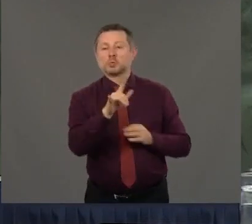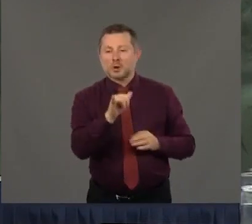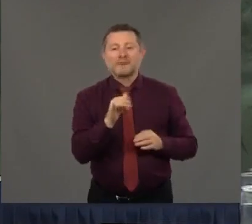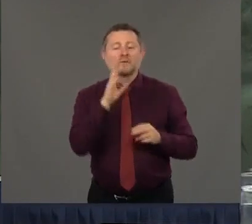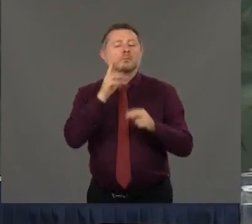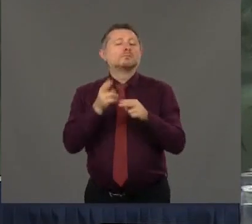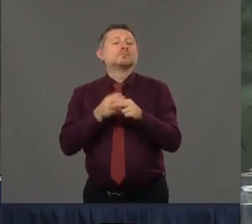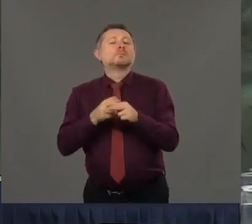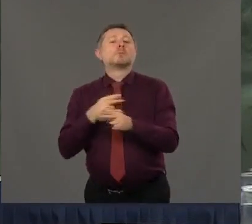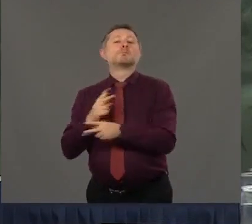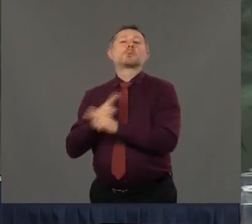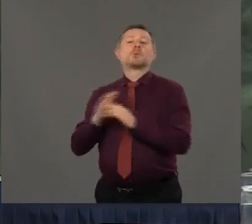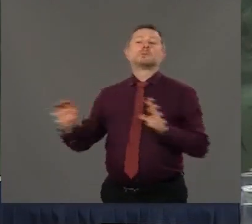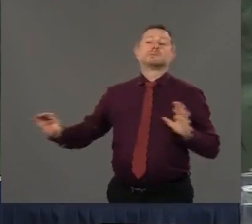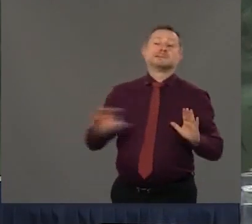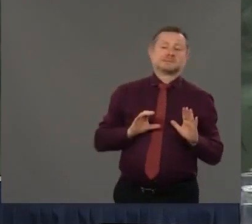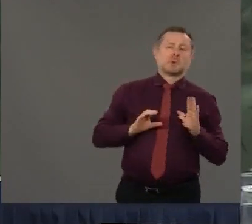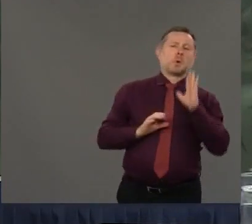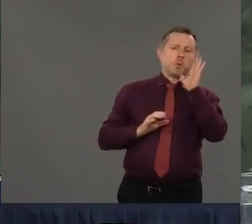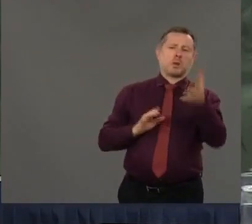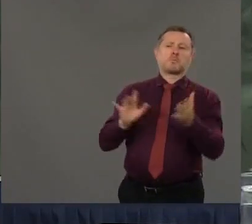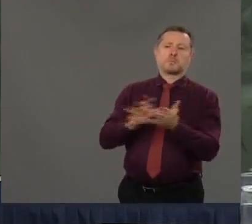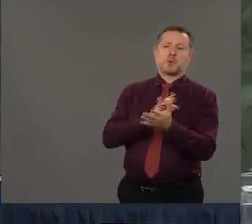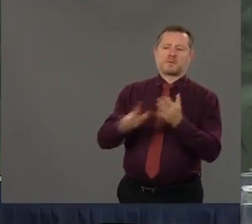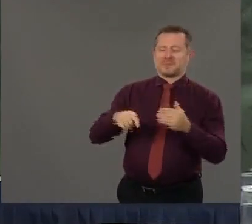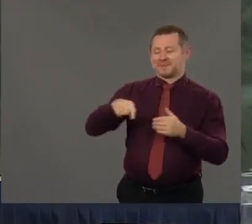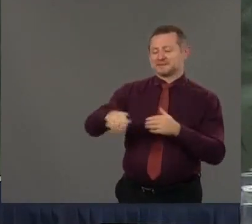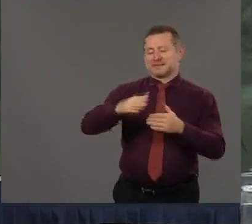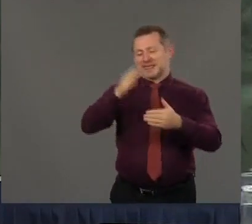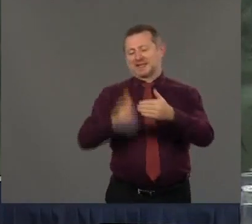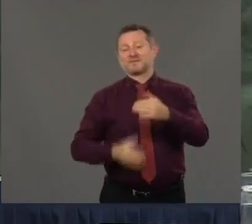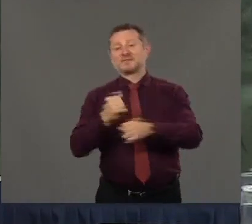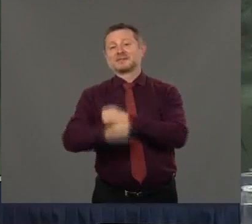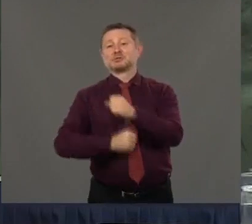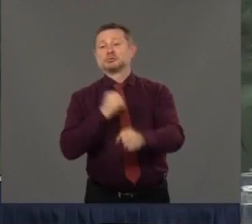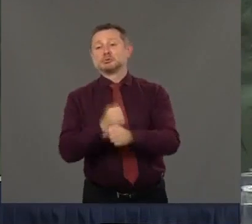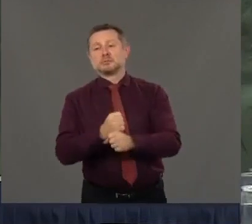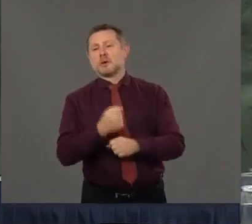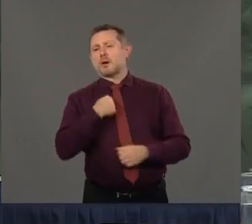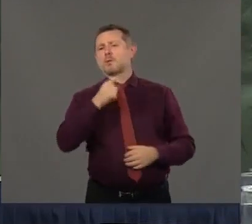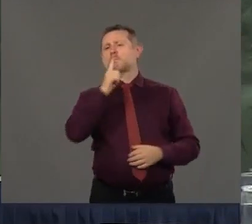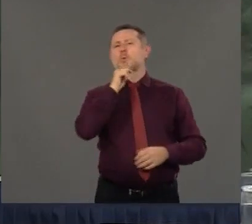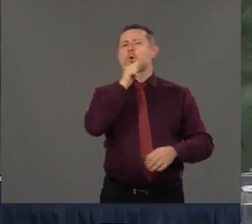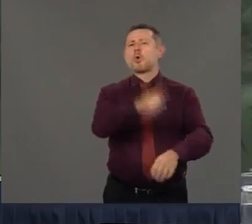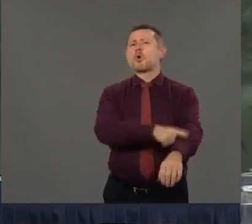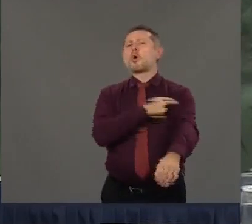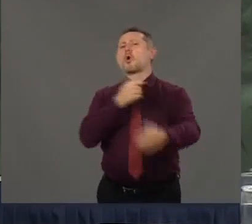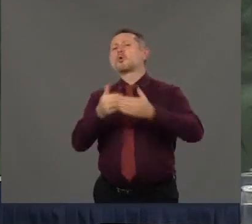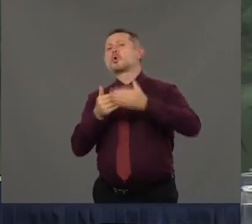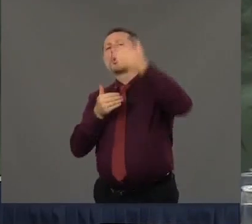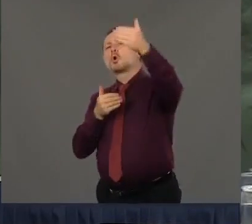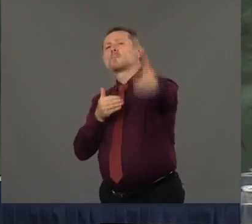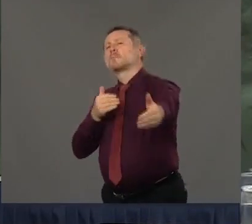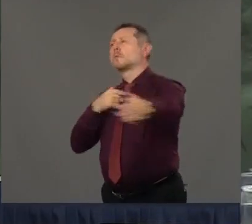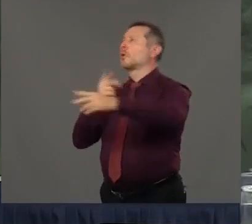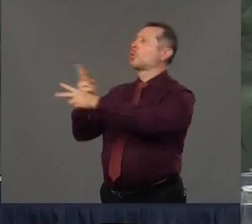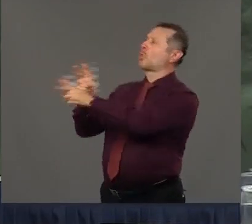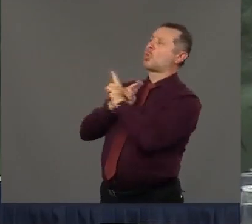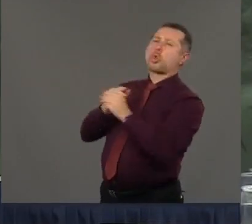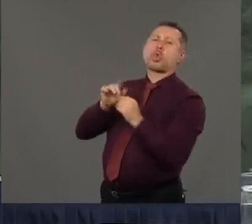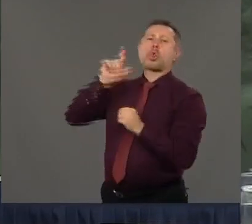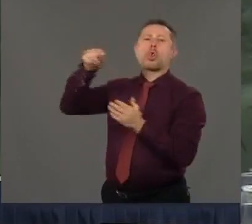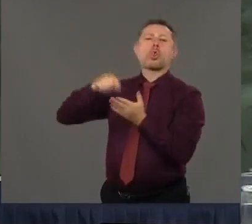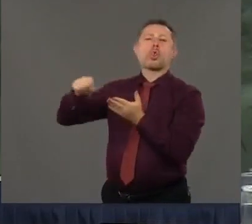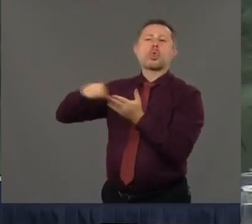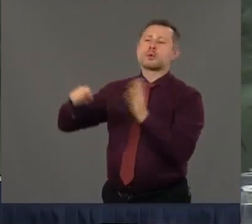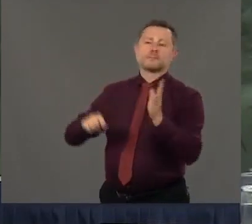State, and we've committed to paying it back by the end of the fiscal year. So this is not talking about long-term, so we're talking apples and oranges. And on the